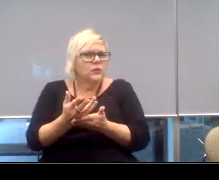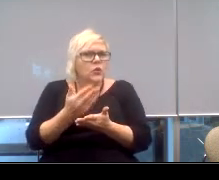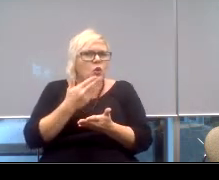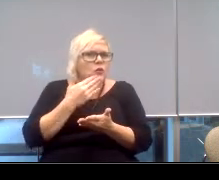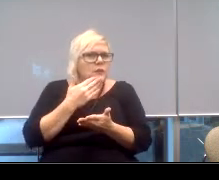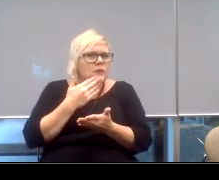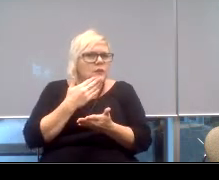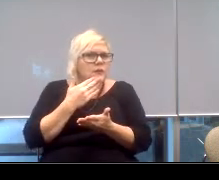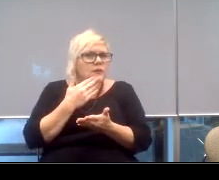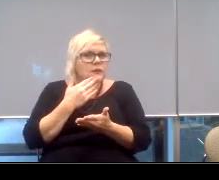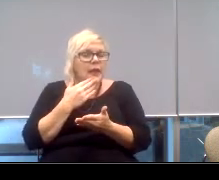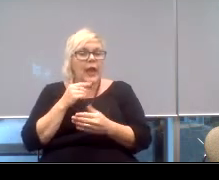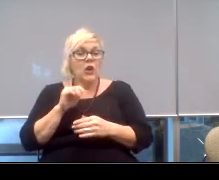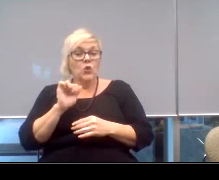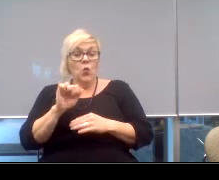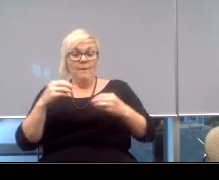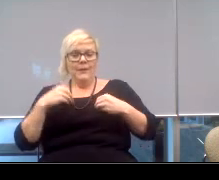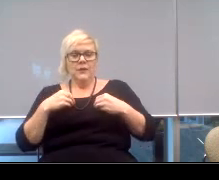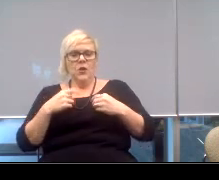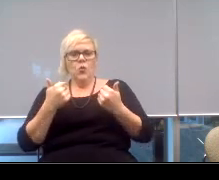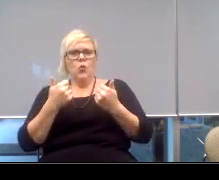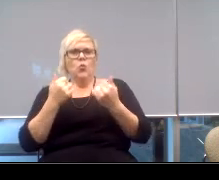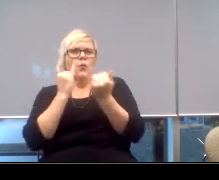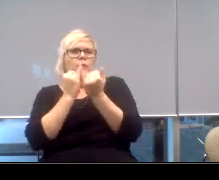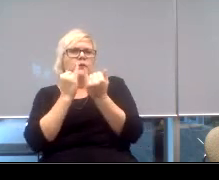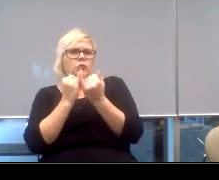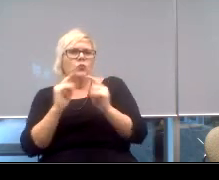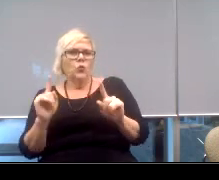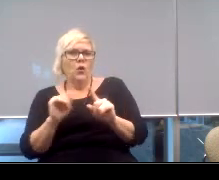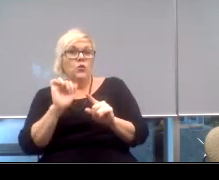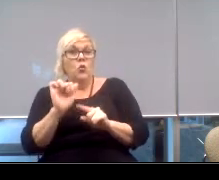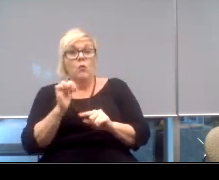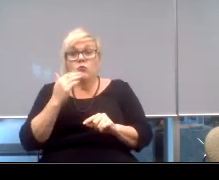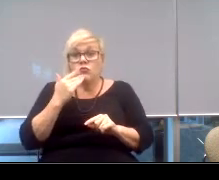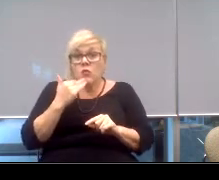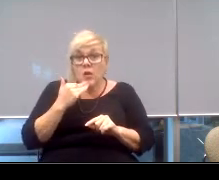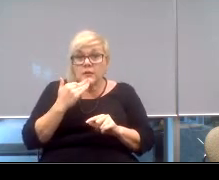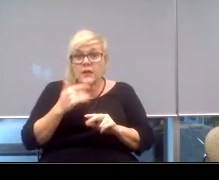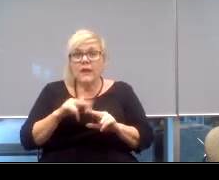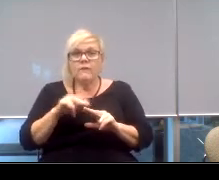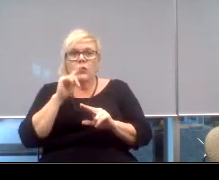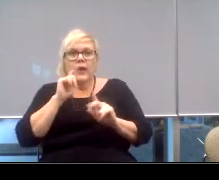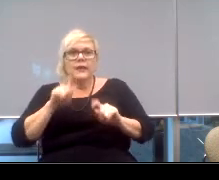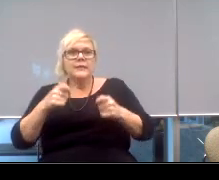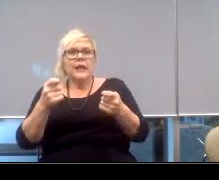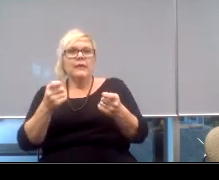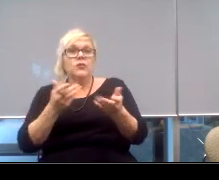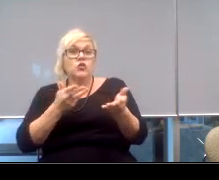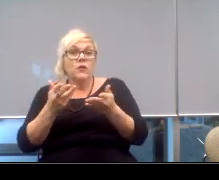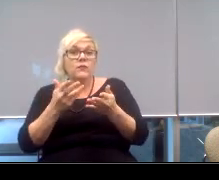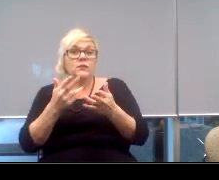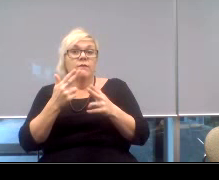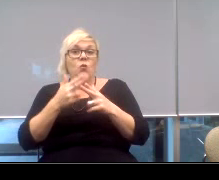market advantage you bring, quality, price, your scale, whether you can deliver services into remote